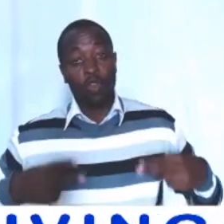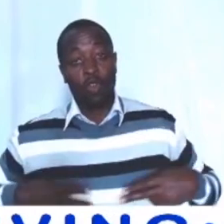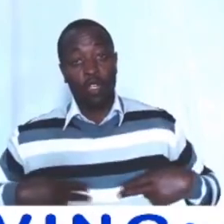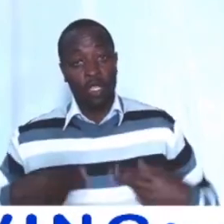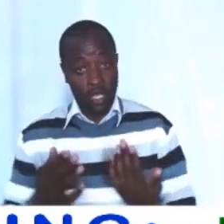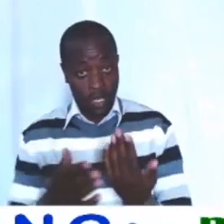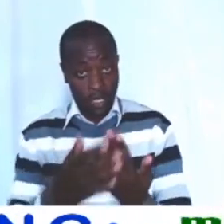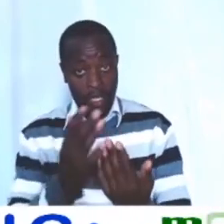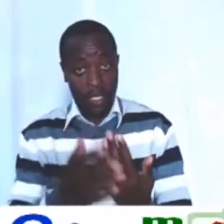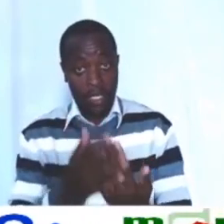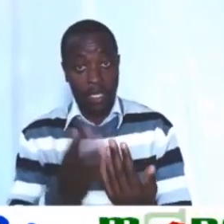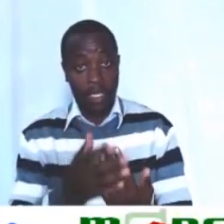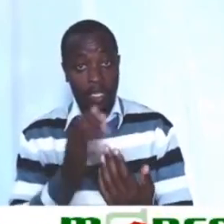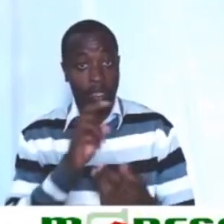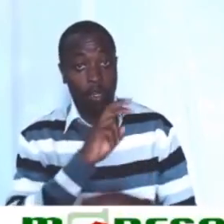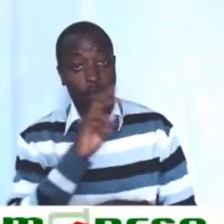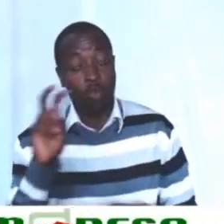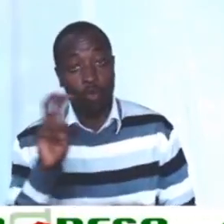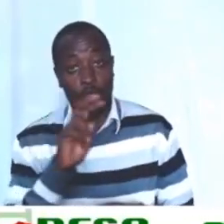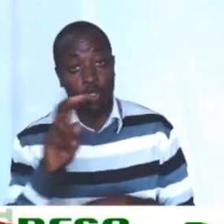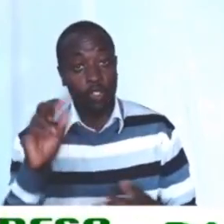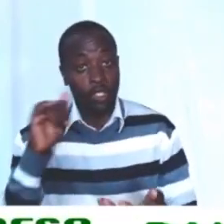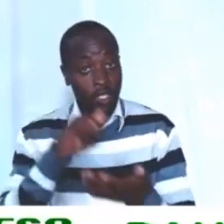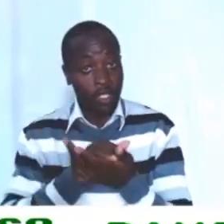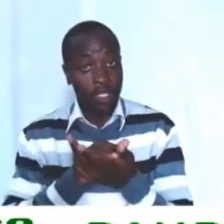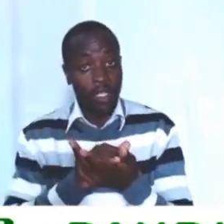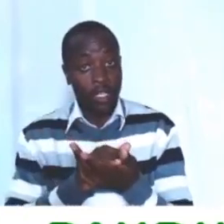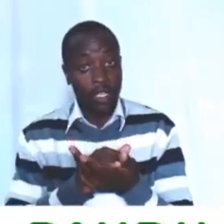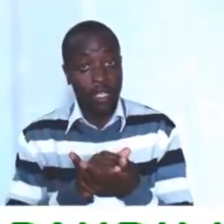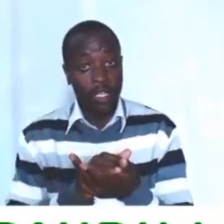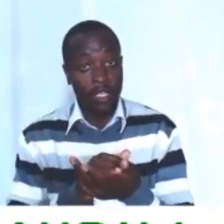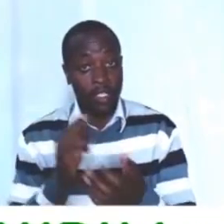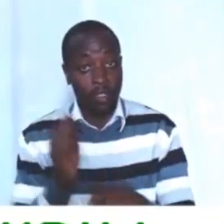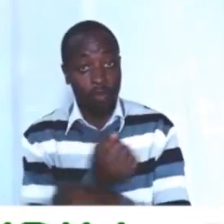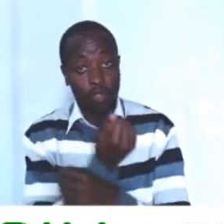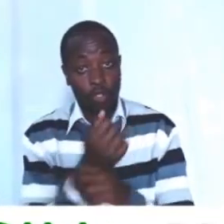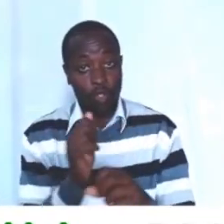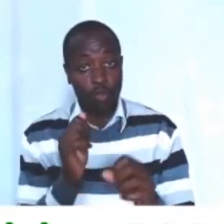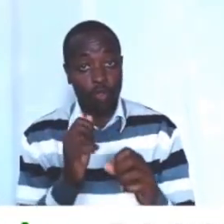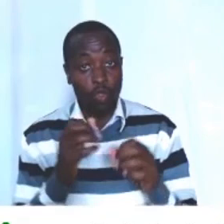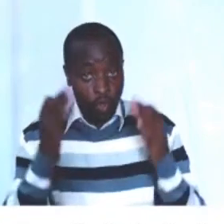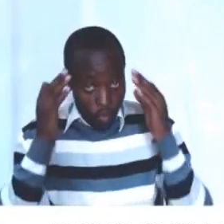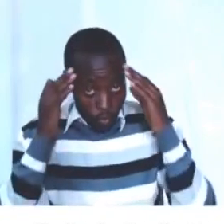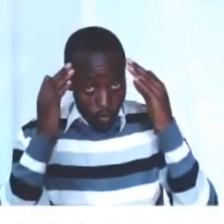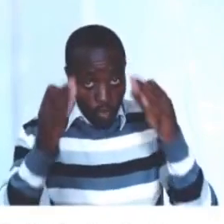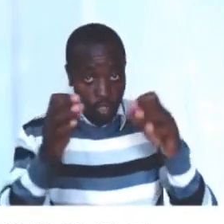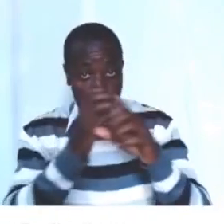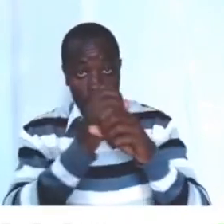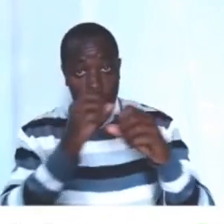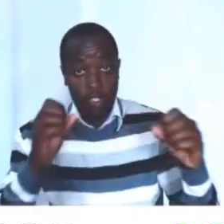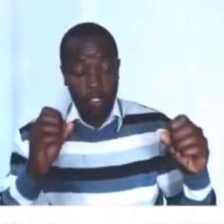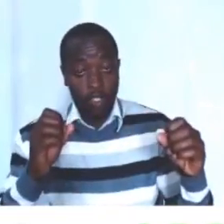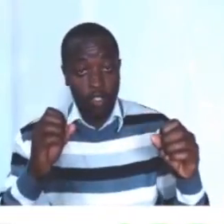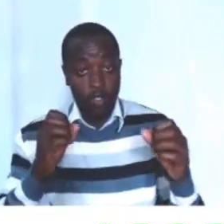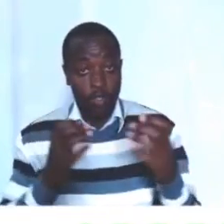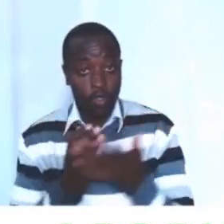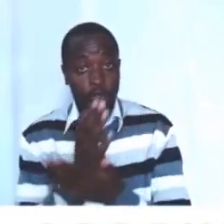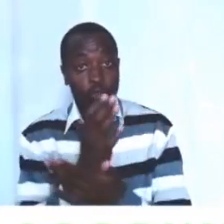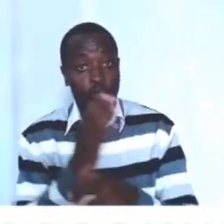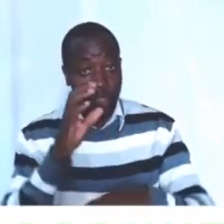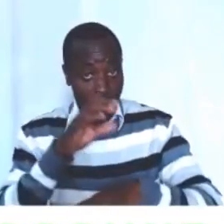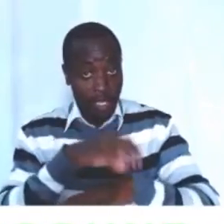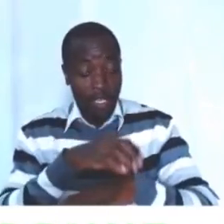care, take watch, so that you do not lose your focus and you stride through the